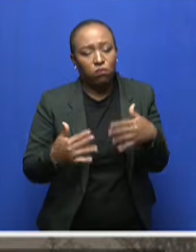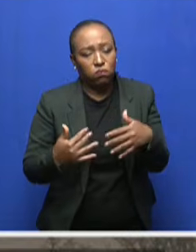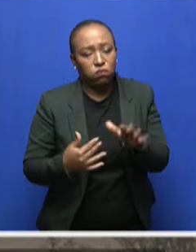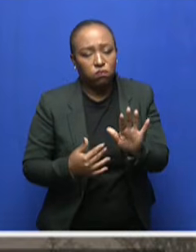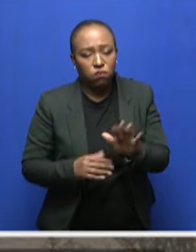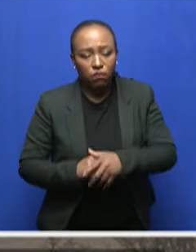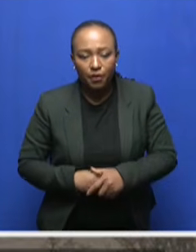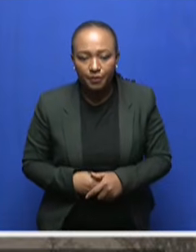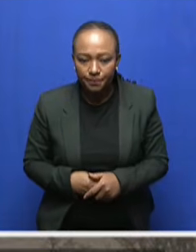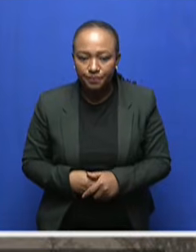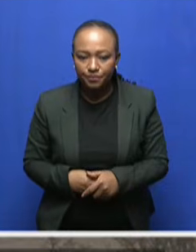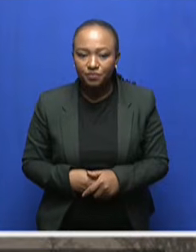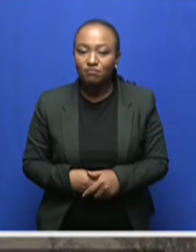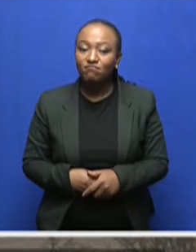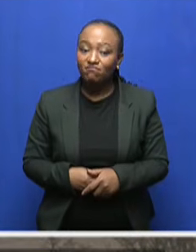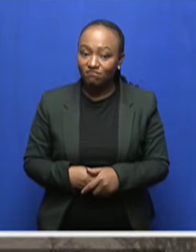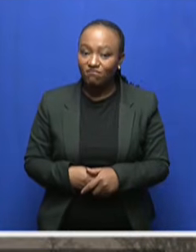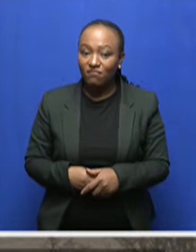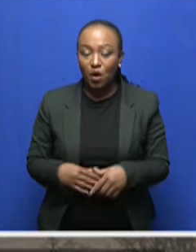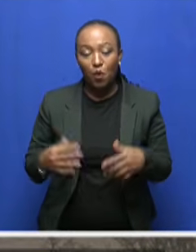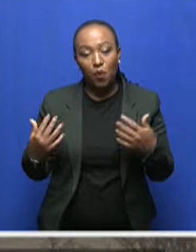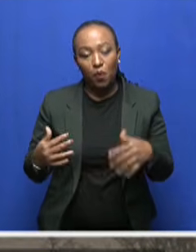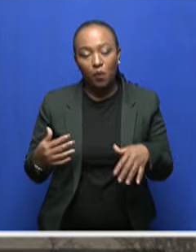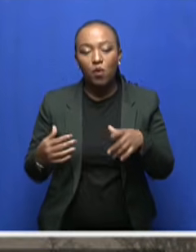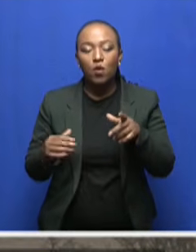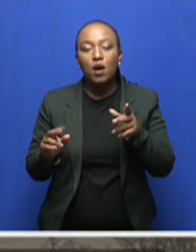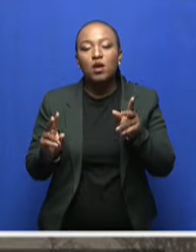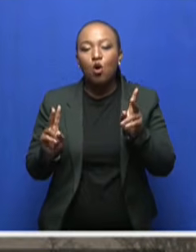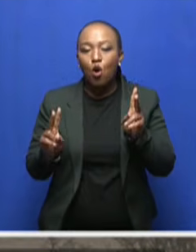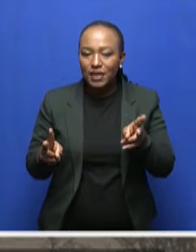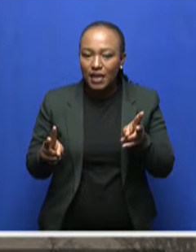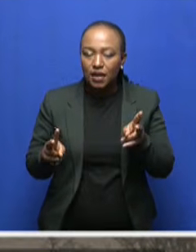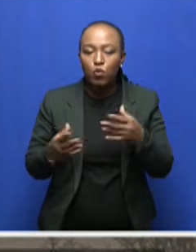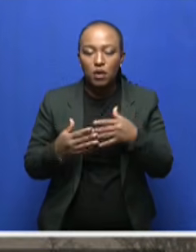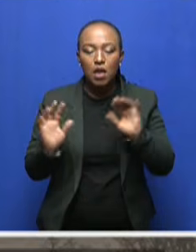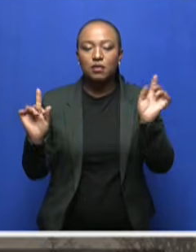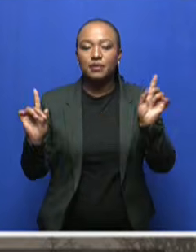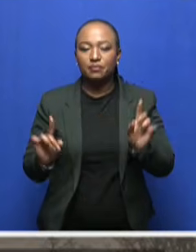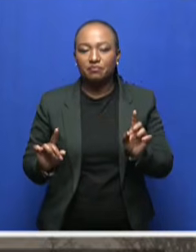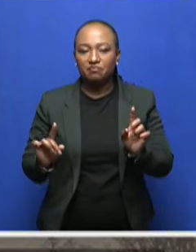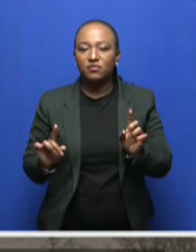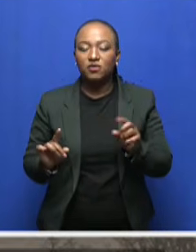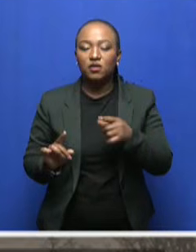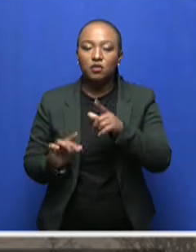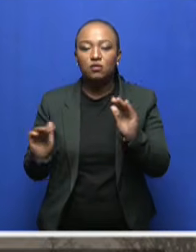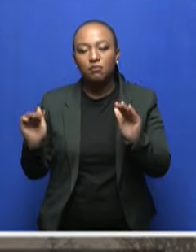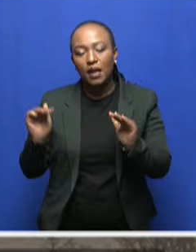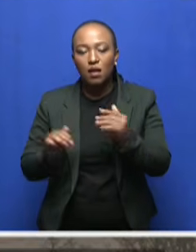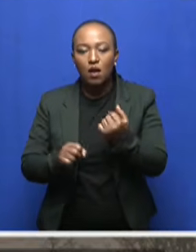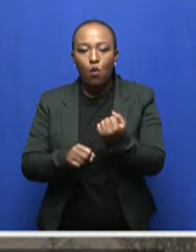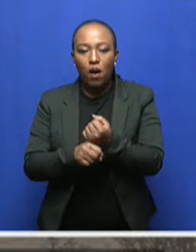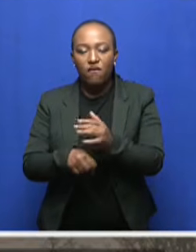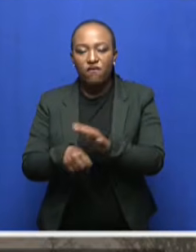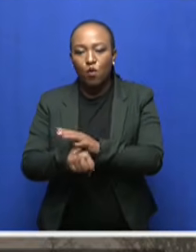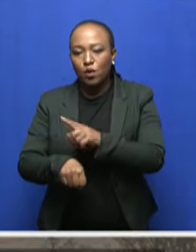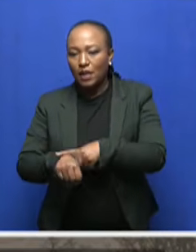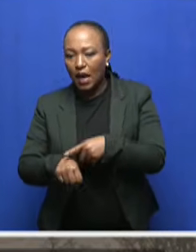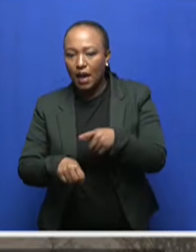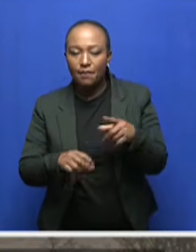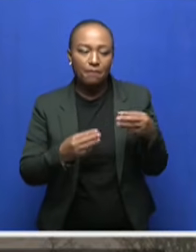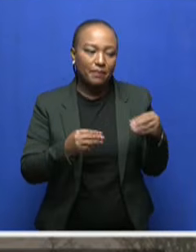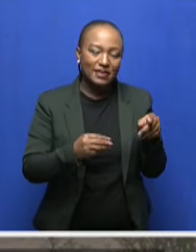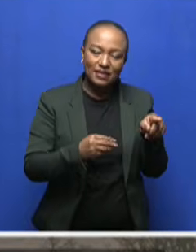that make the ordinary extraordinary. So I need to wrap up, and I just want to know where to from here. You're balancing a full-time job, you've got a business now on the side